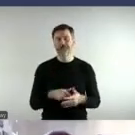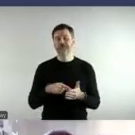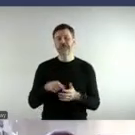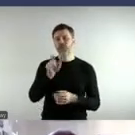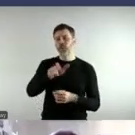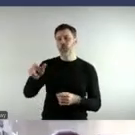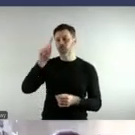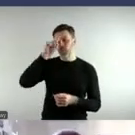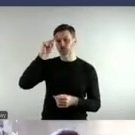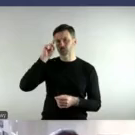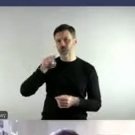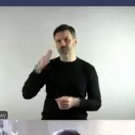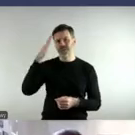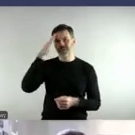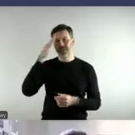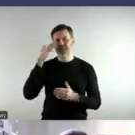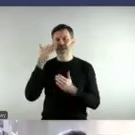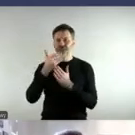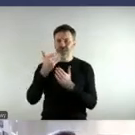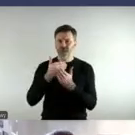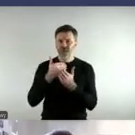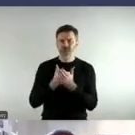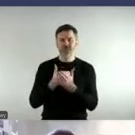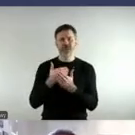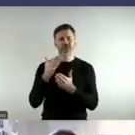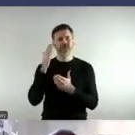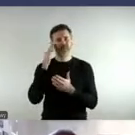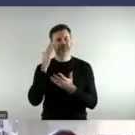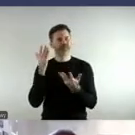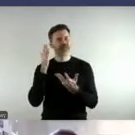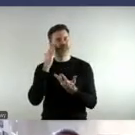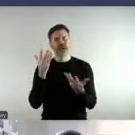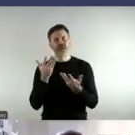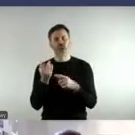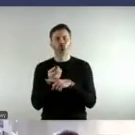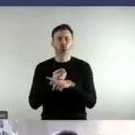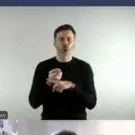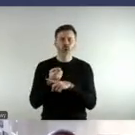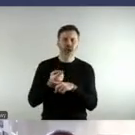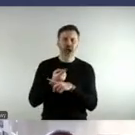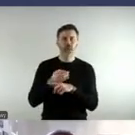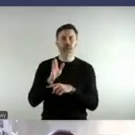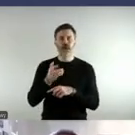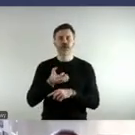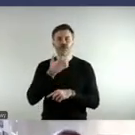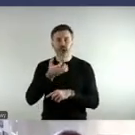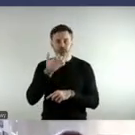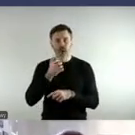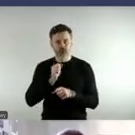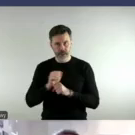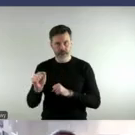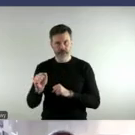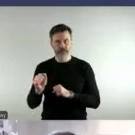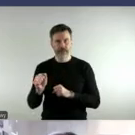Very often these are people who have their houses, they live in, they have